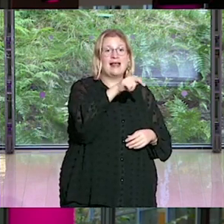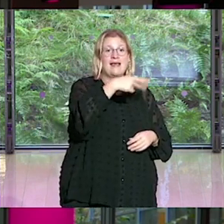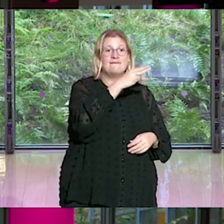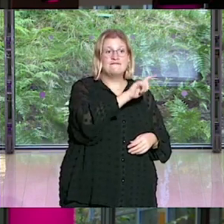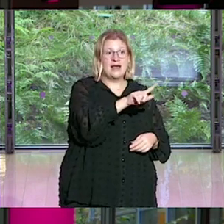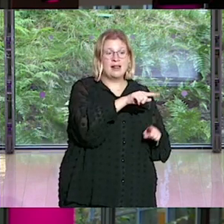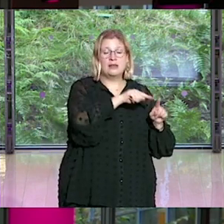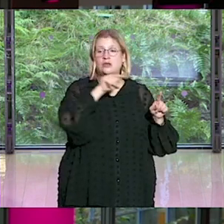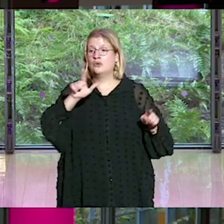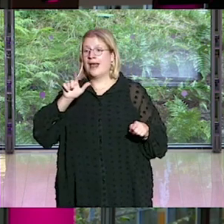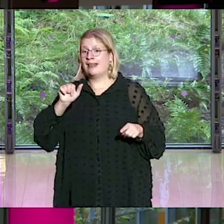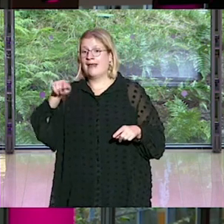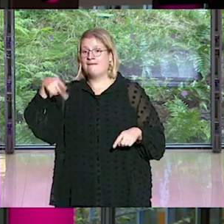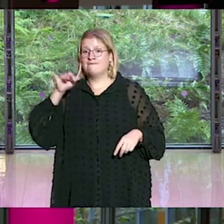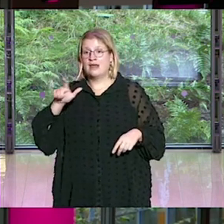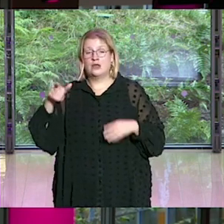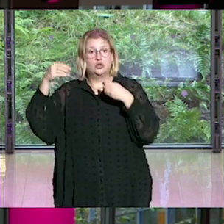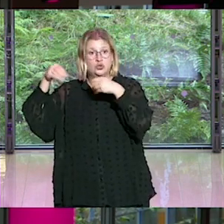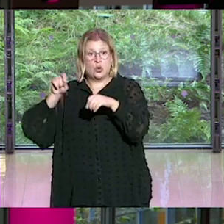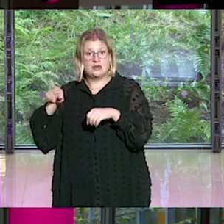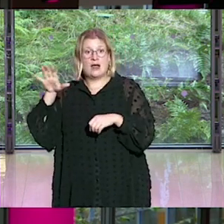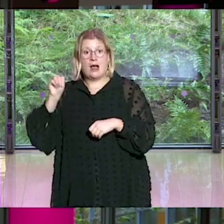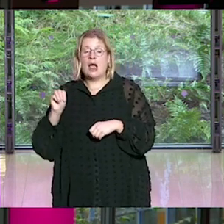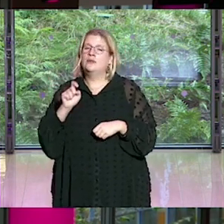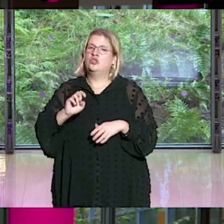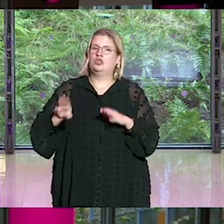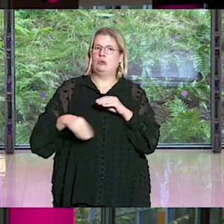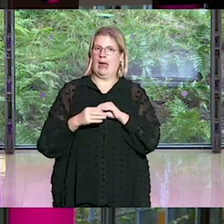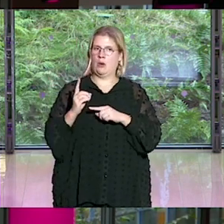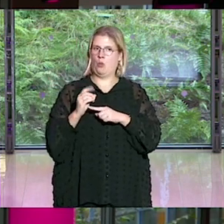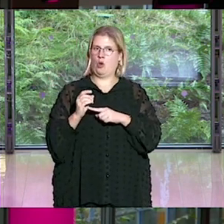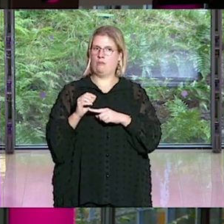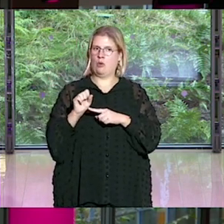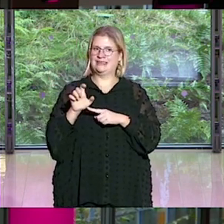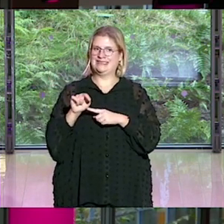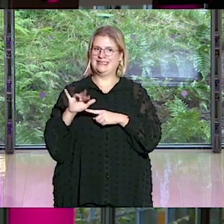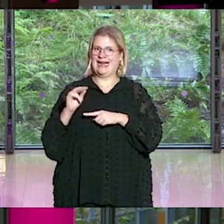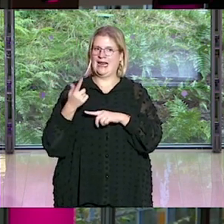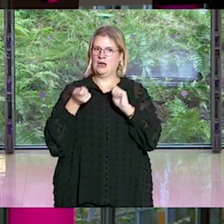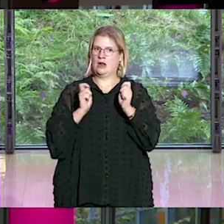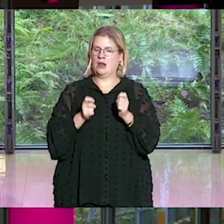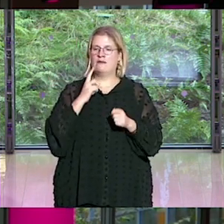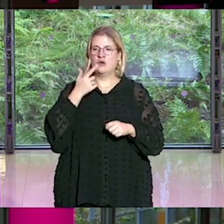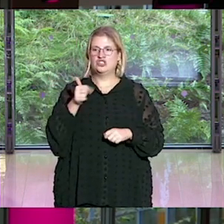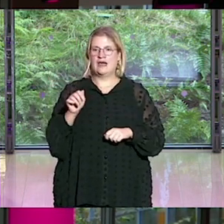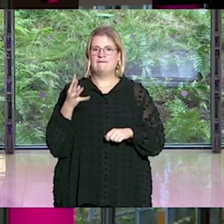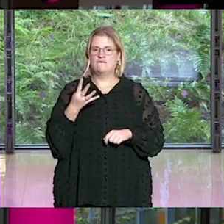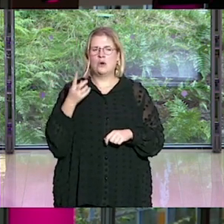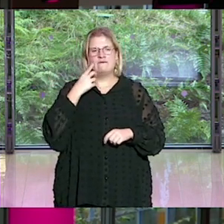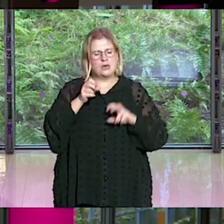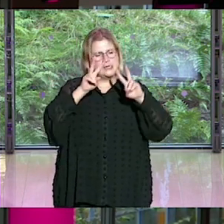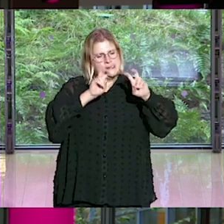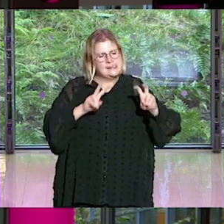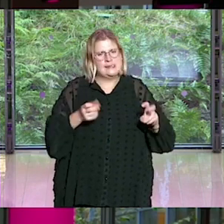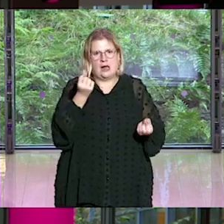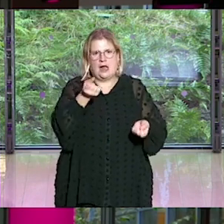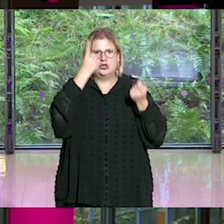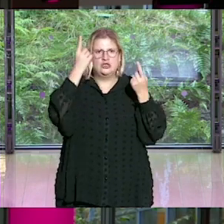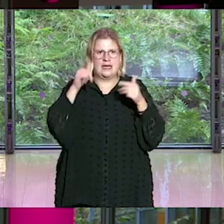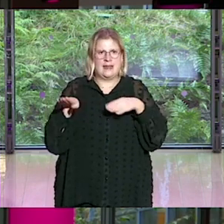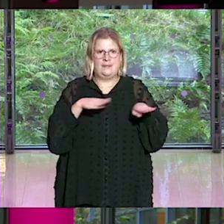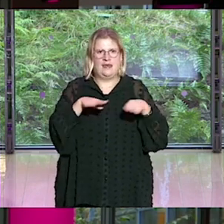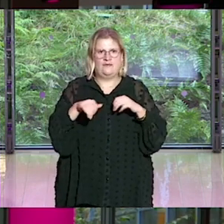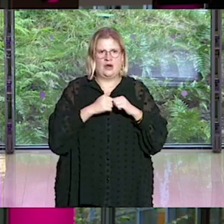to laphilstore.com, there's an additional setting you need to adjust in GA4 to be able to understand that behavior